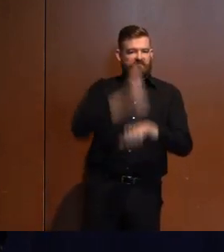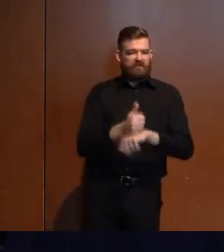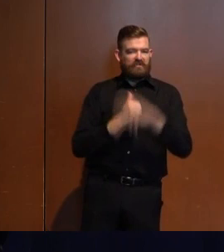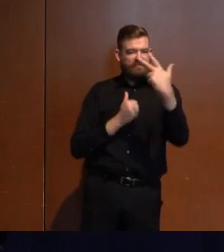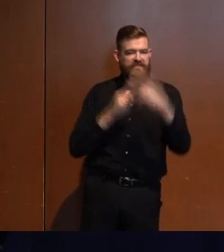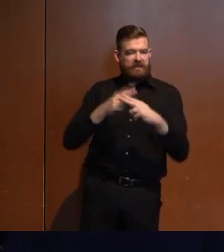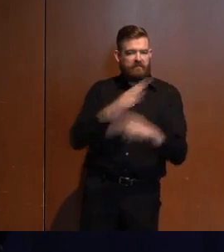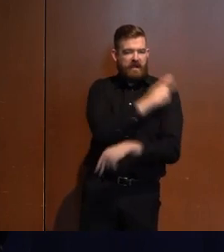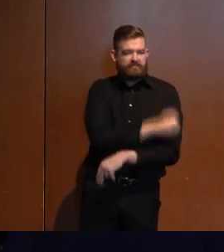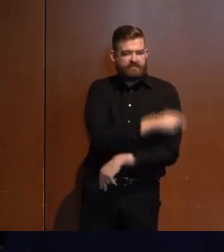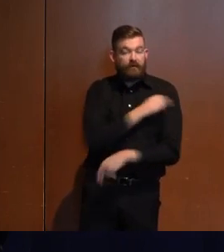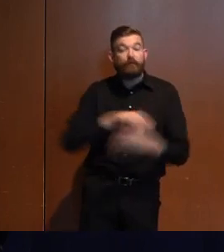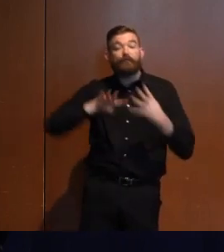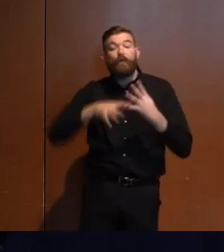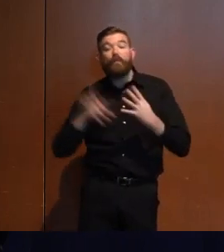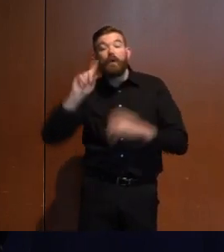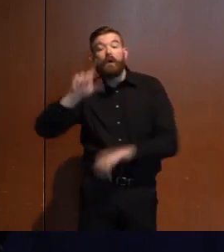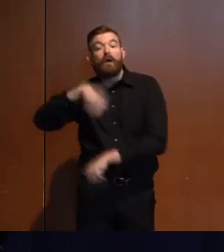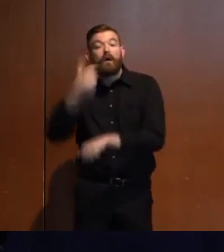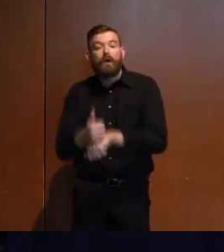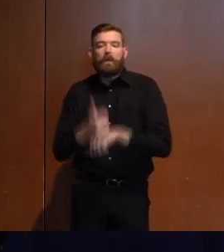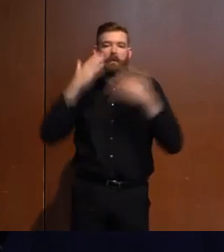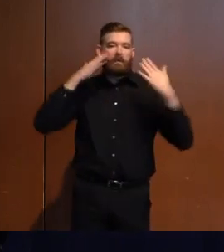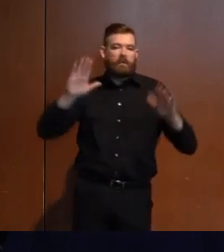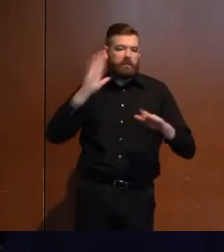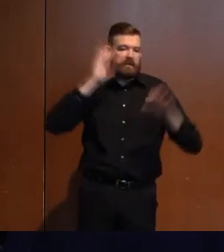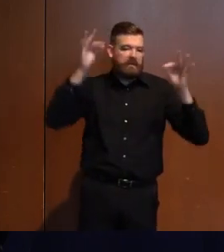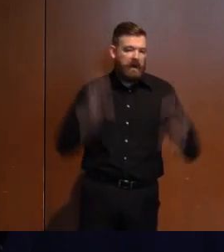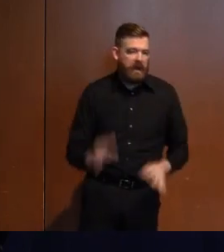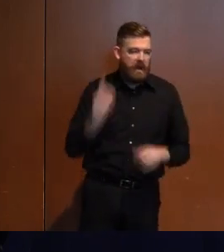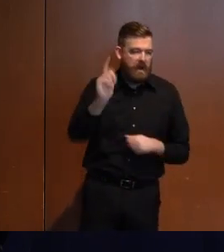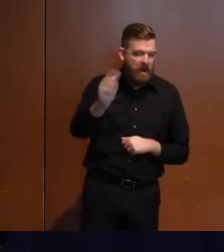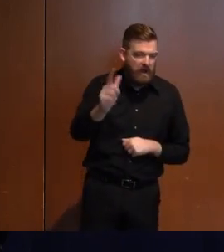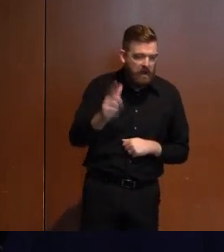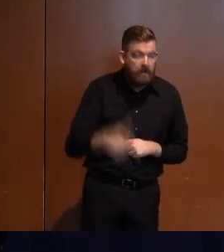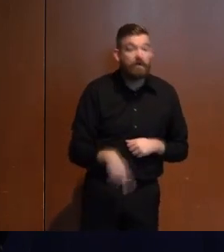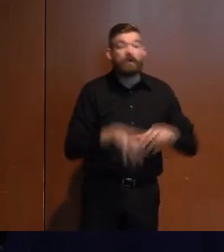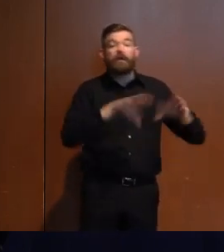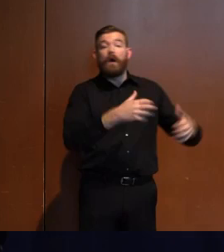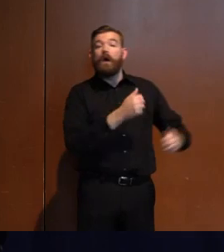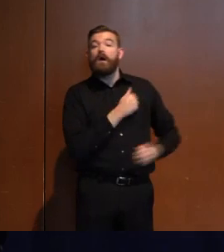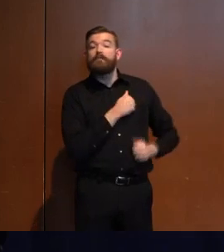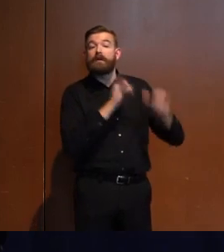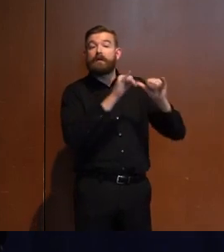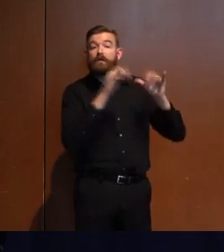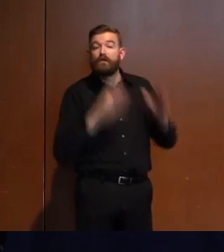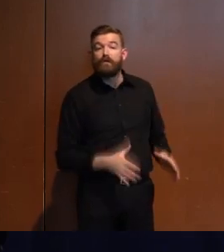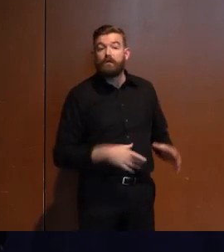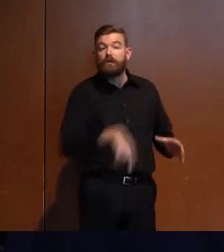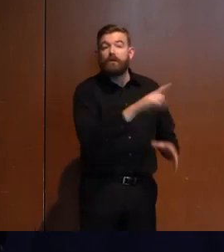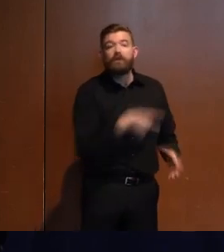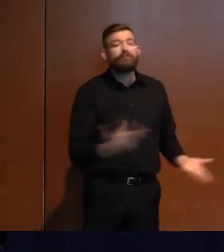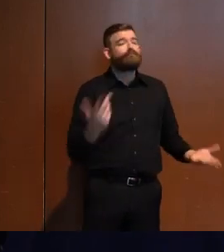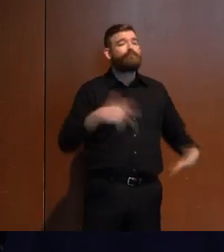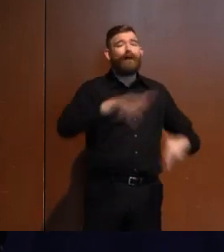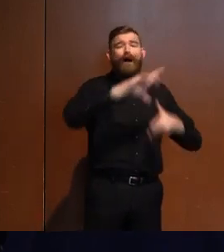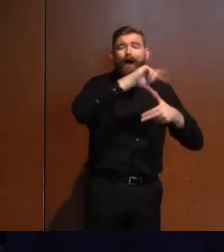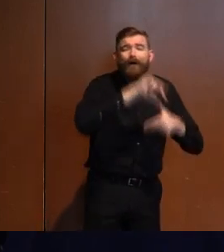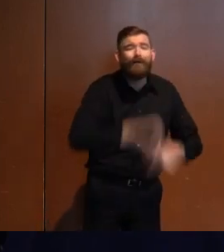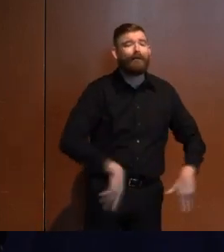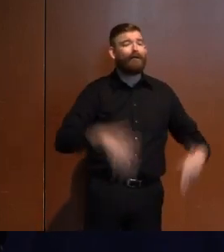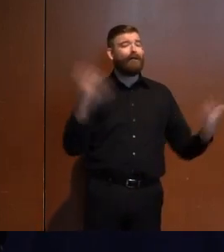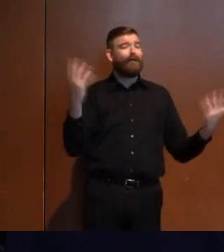The fact that, once again, the Army Corps of Engineers, whether it's a hurricane, whether it's protecting our coast, and now this